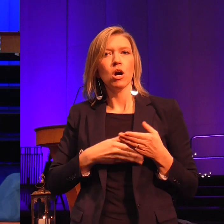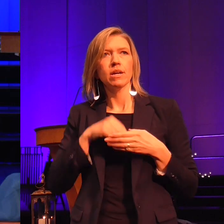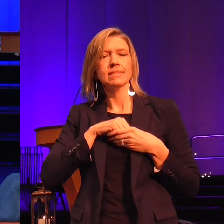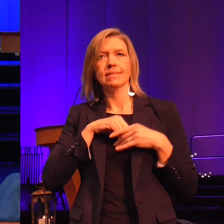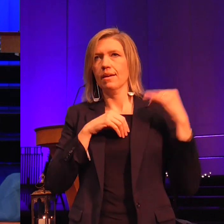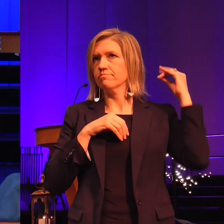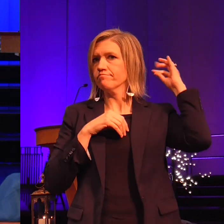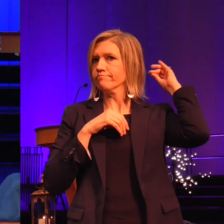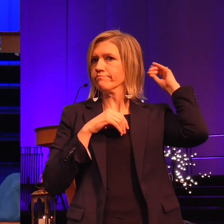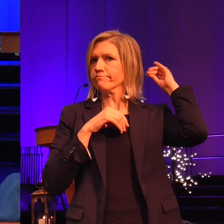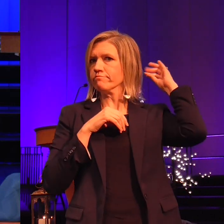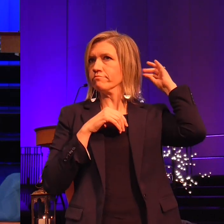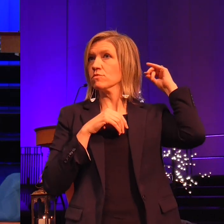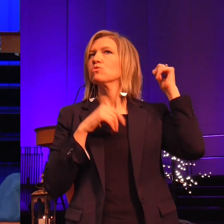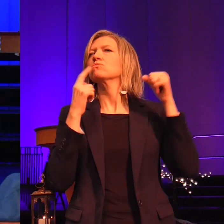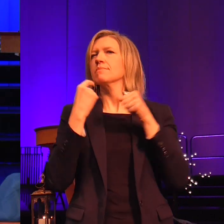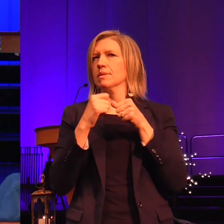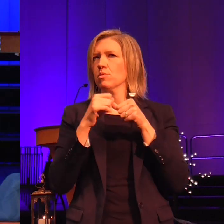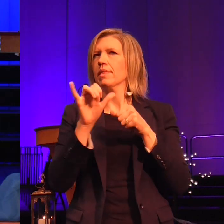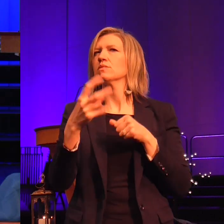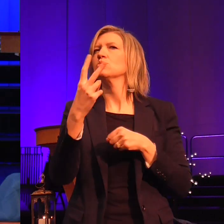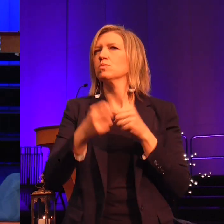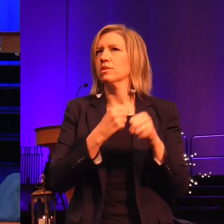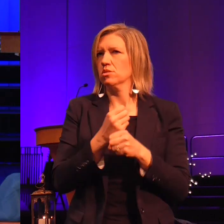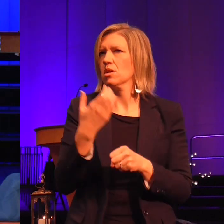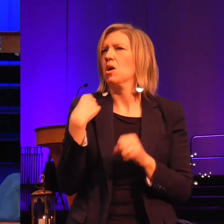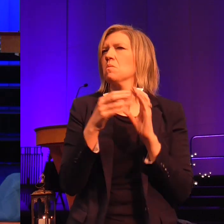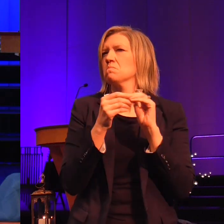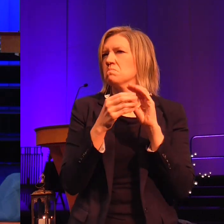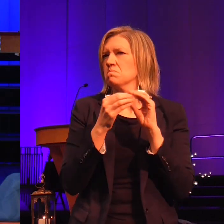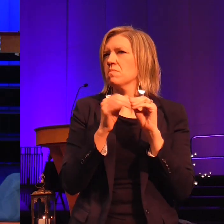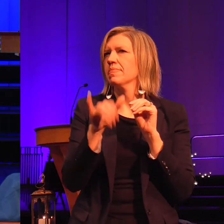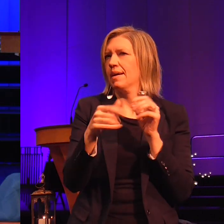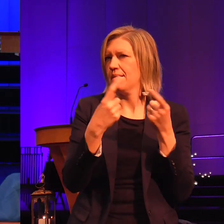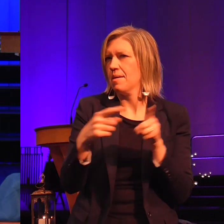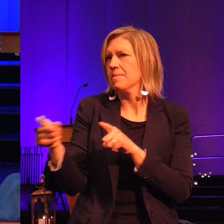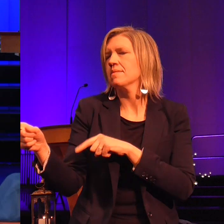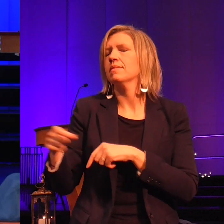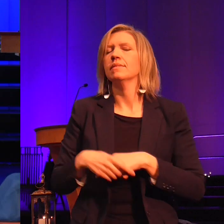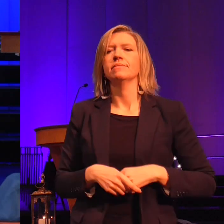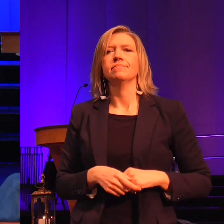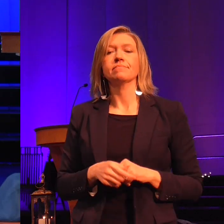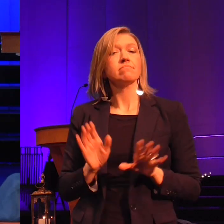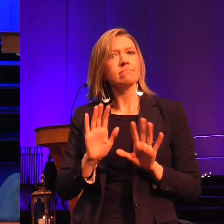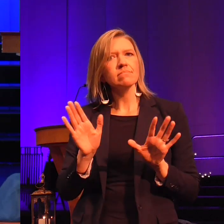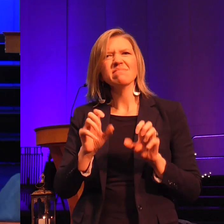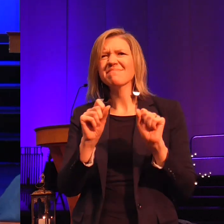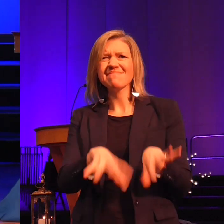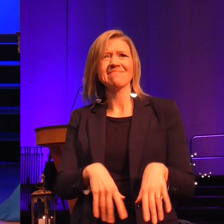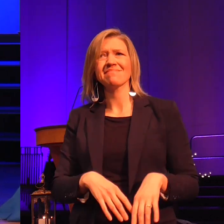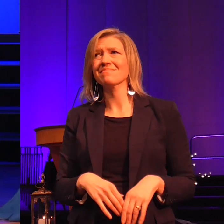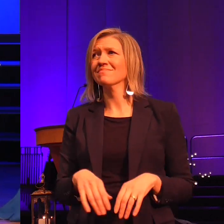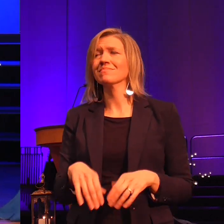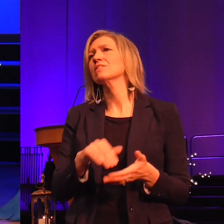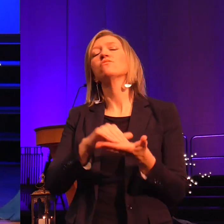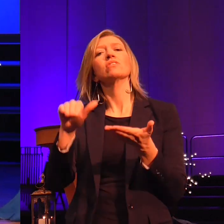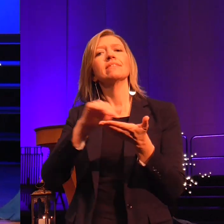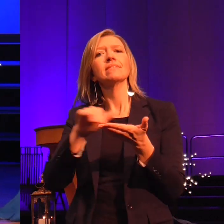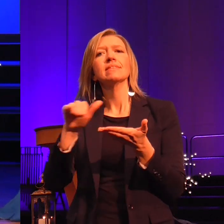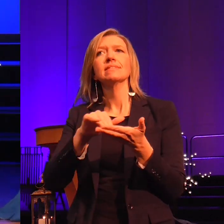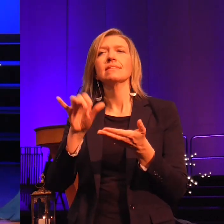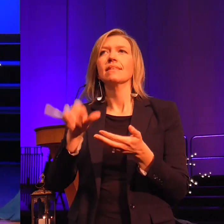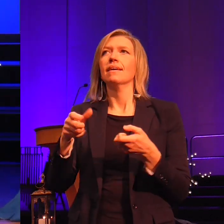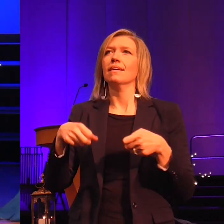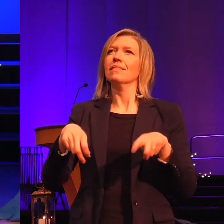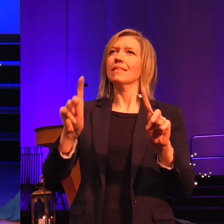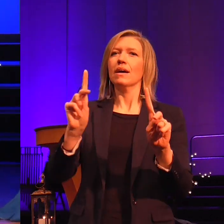about, you remember 2 years ago when that person, blah, blah, blah, blah, blah, blah. Forgiveness allows our energy